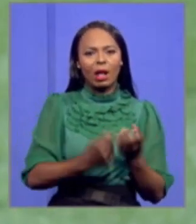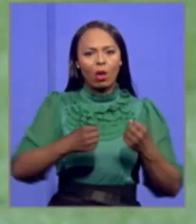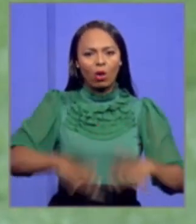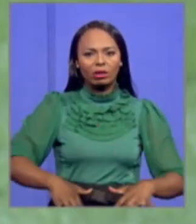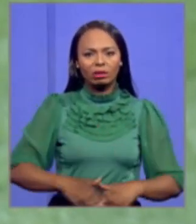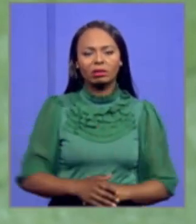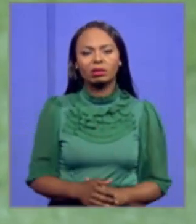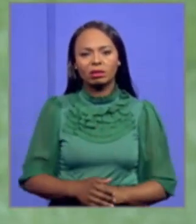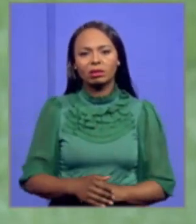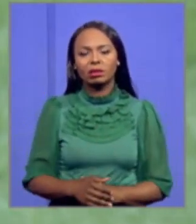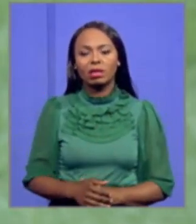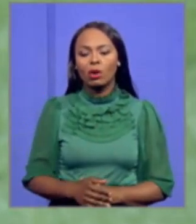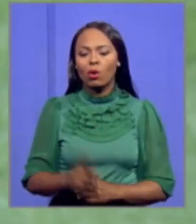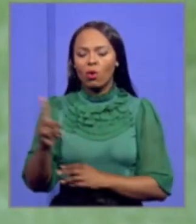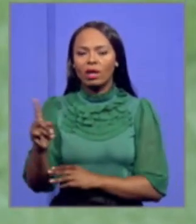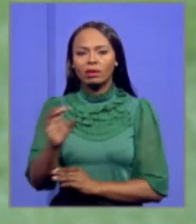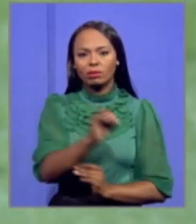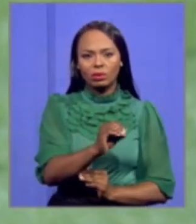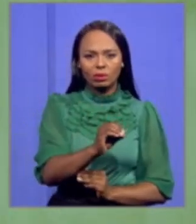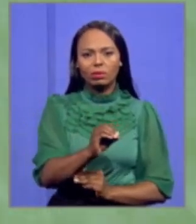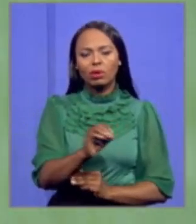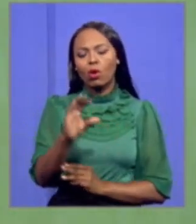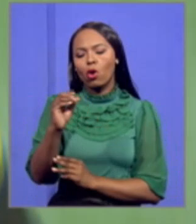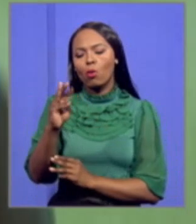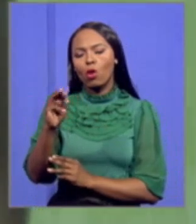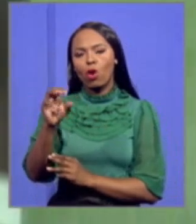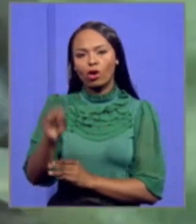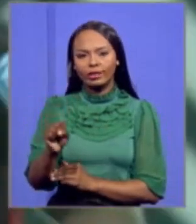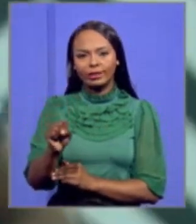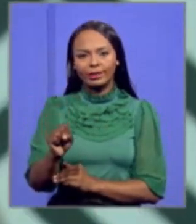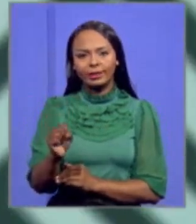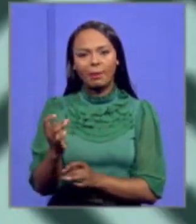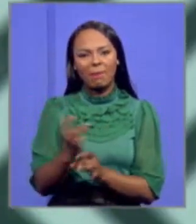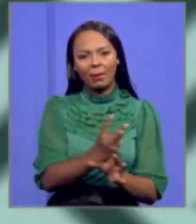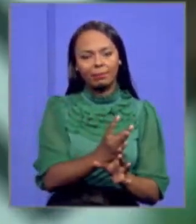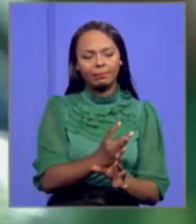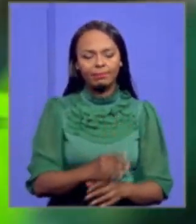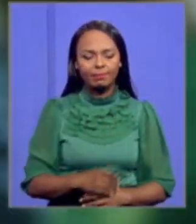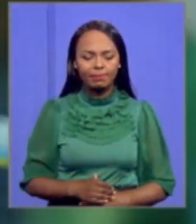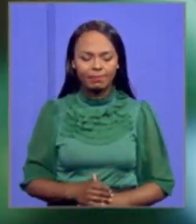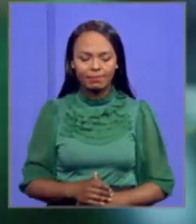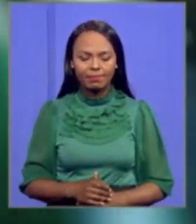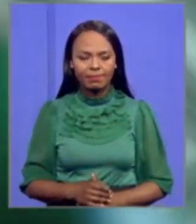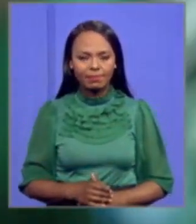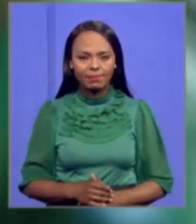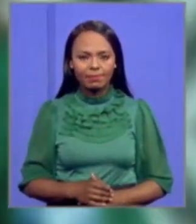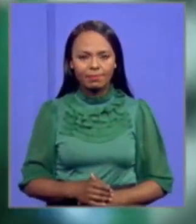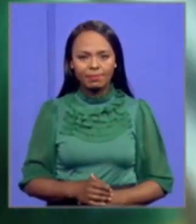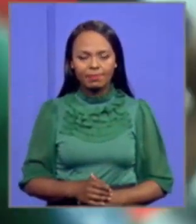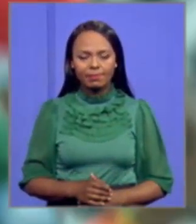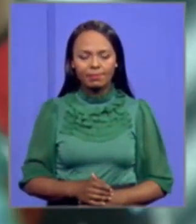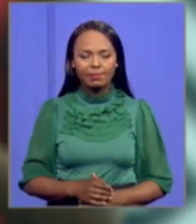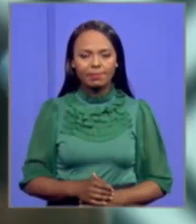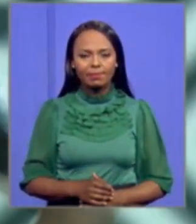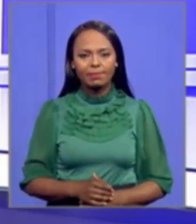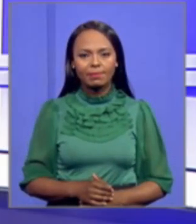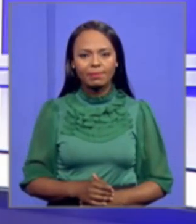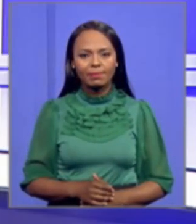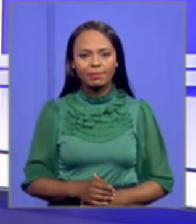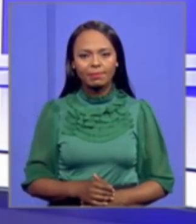go lee kgahlanong le Comoros. Sfiso Ramara wa ditaba tša SABC.